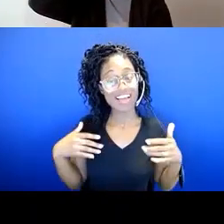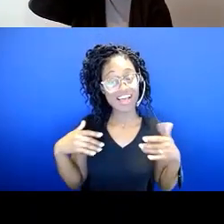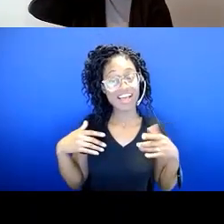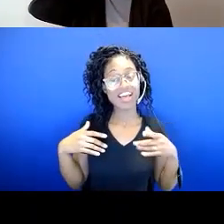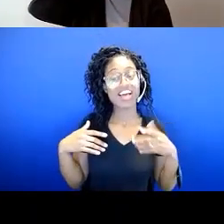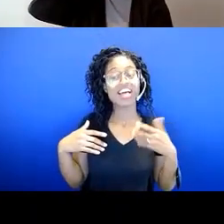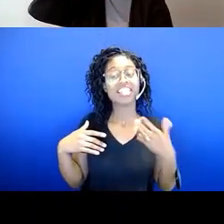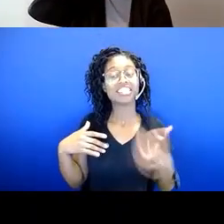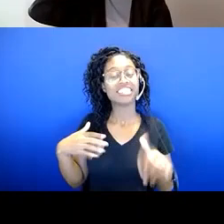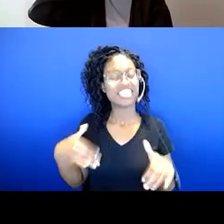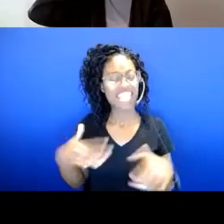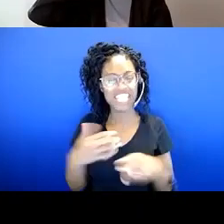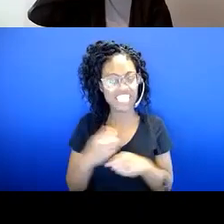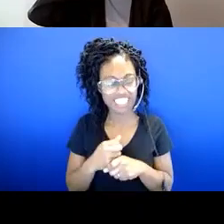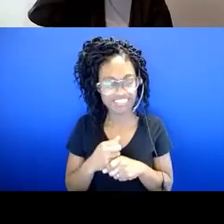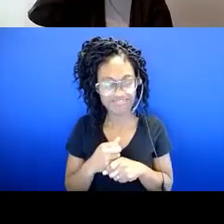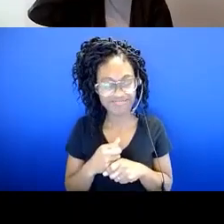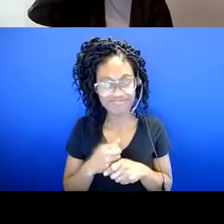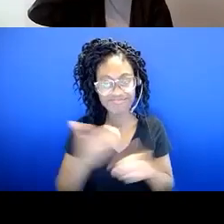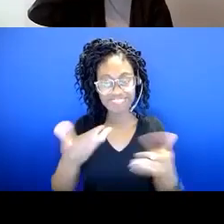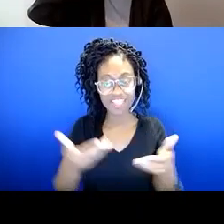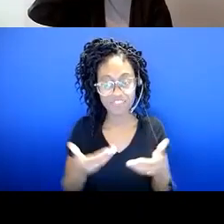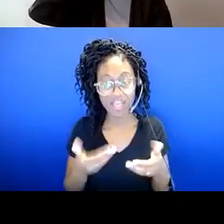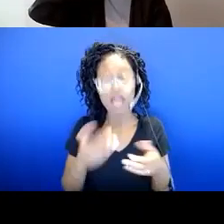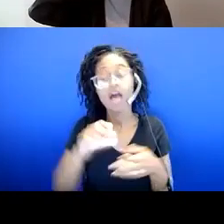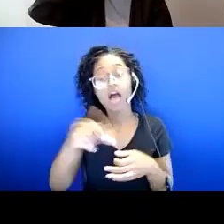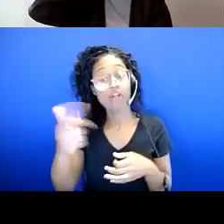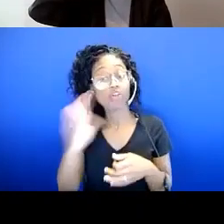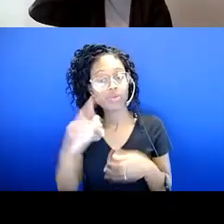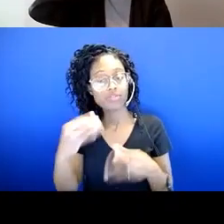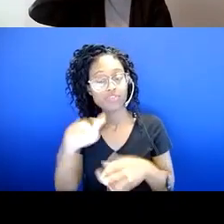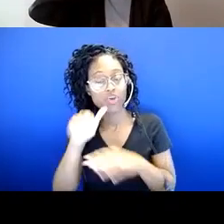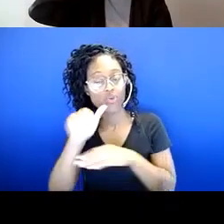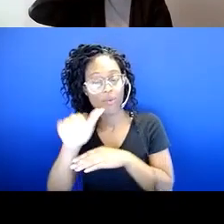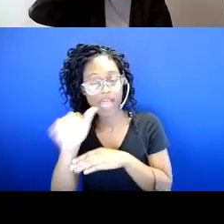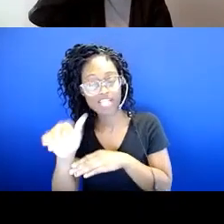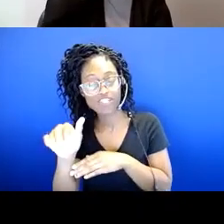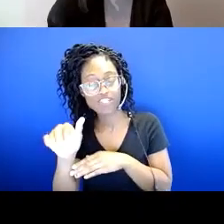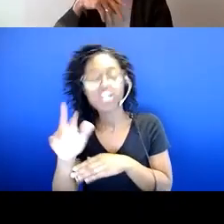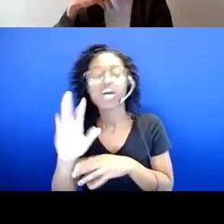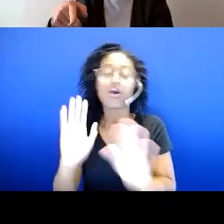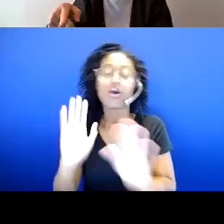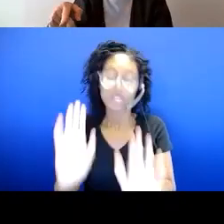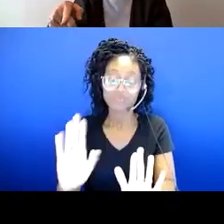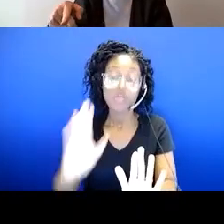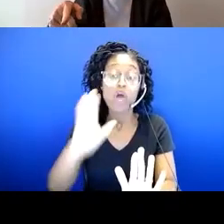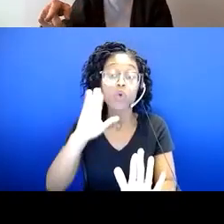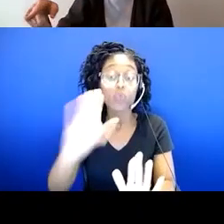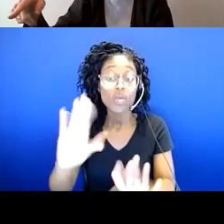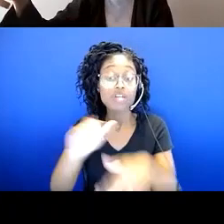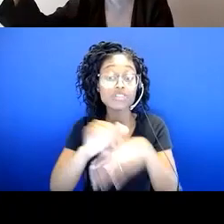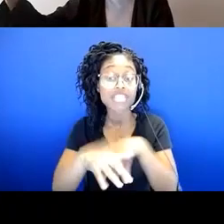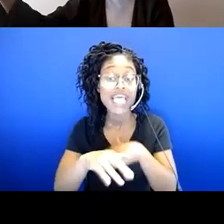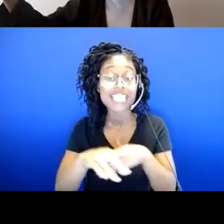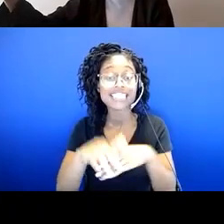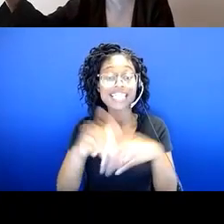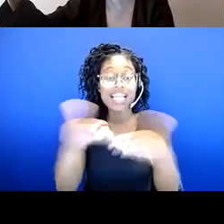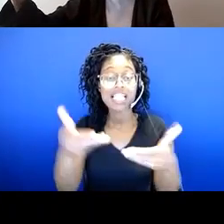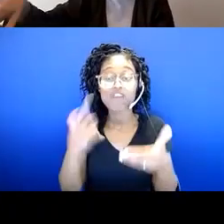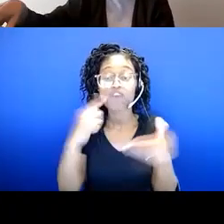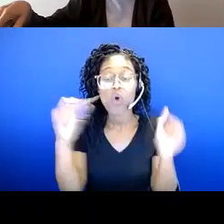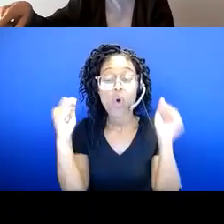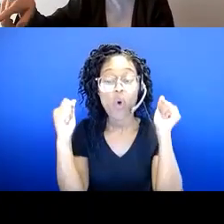The others of you will get a reminder. We're sending an email to all authors of papers.